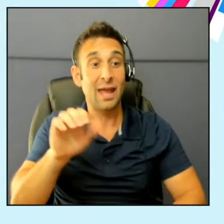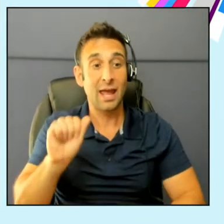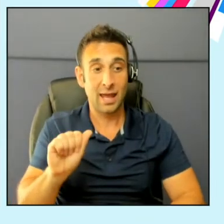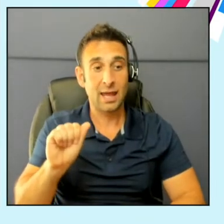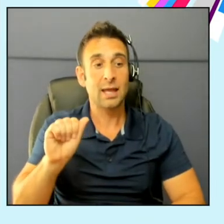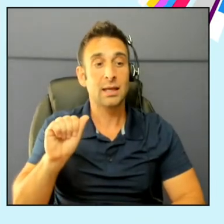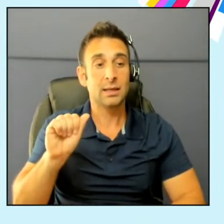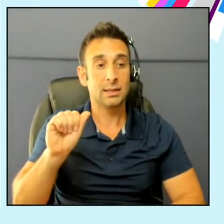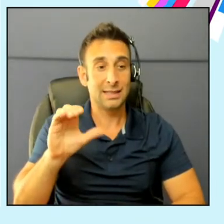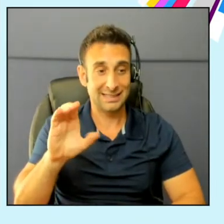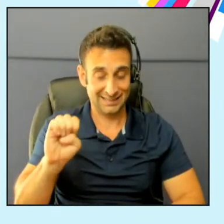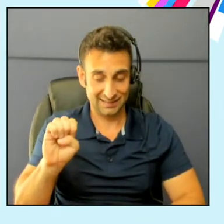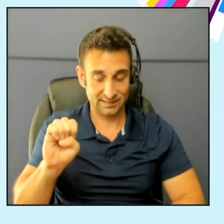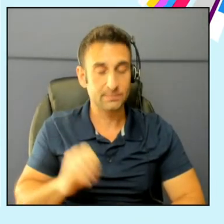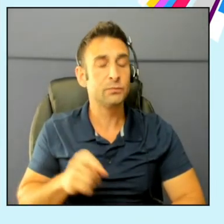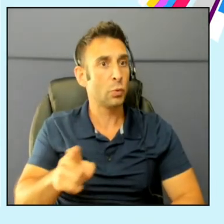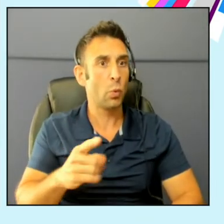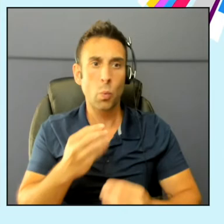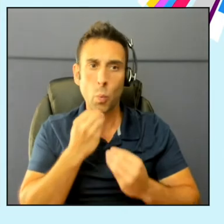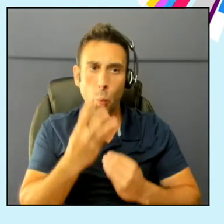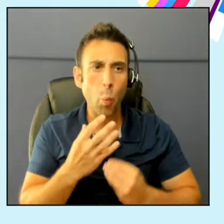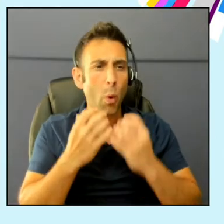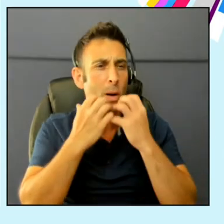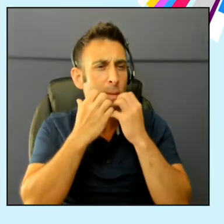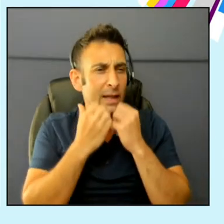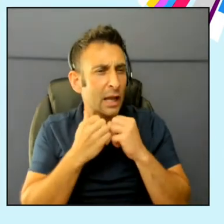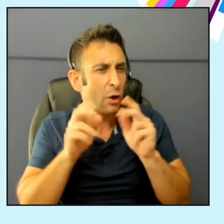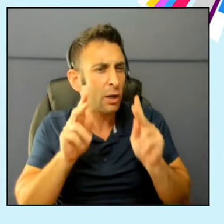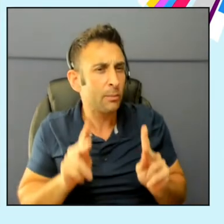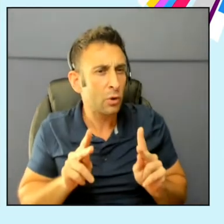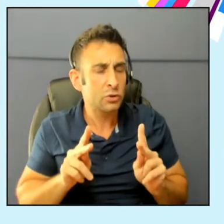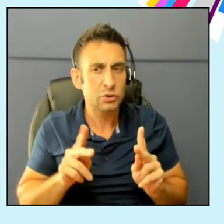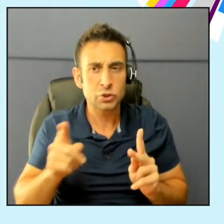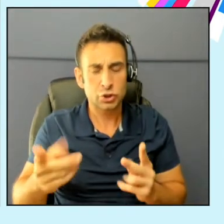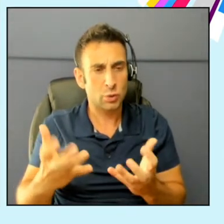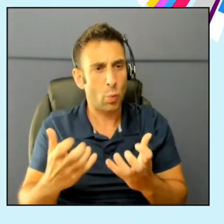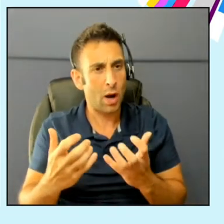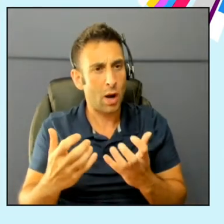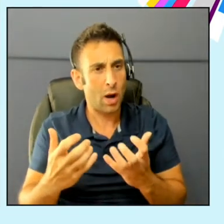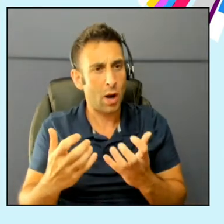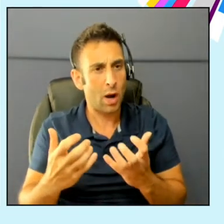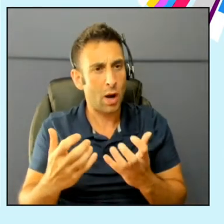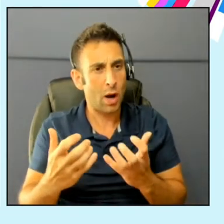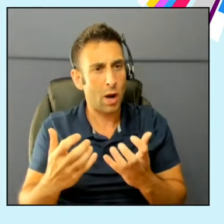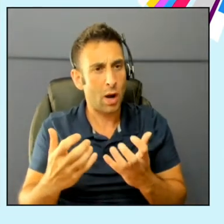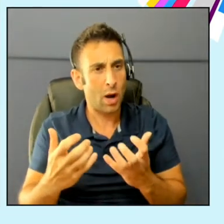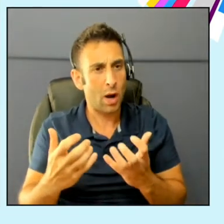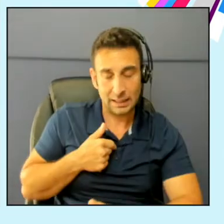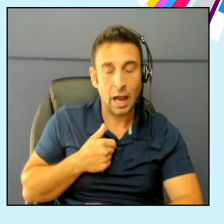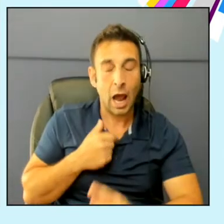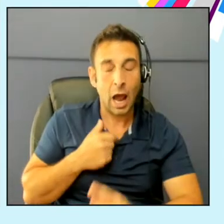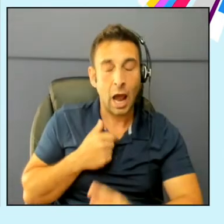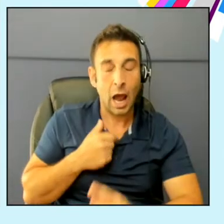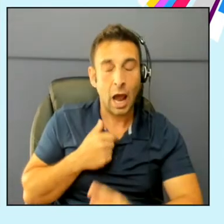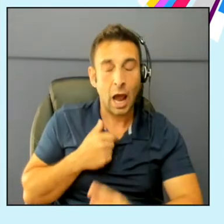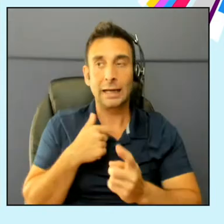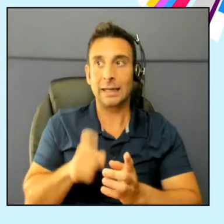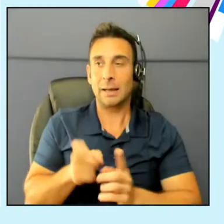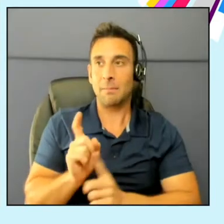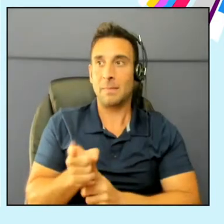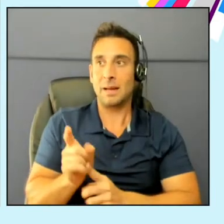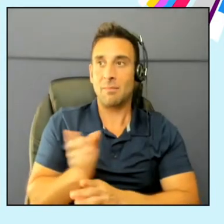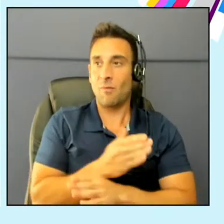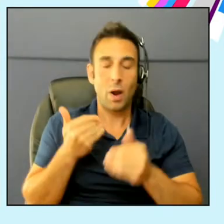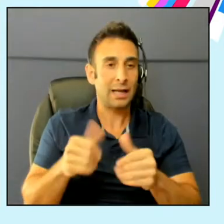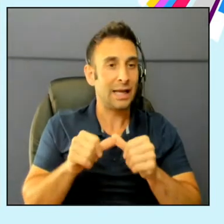caring person. And they were looking for romantic advice from my character. I literally cried and had to take a minute before I kept playing. Because